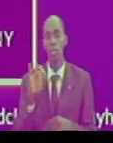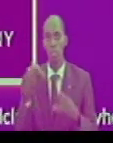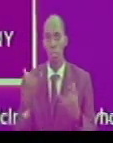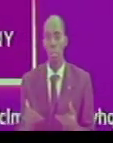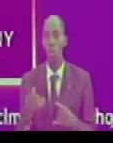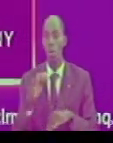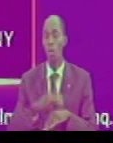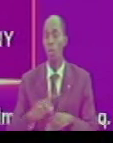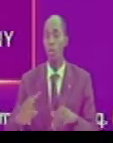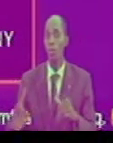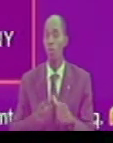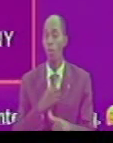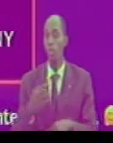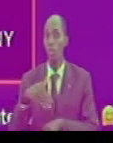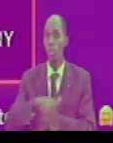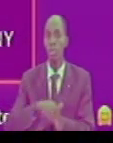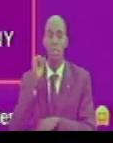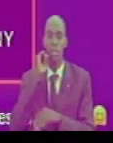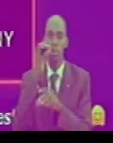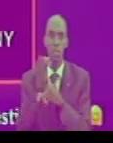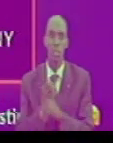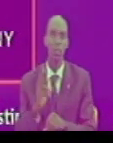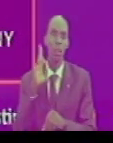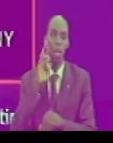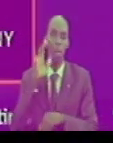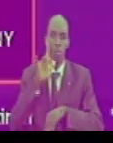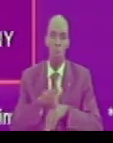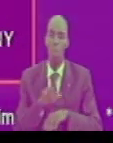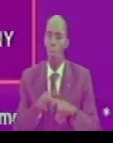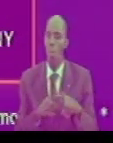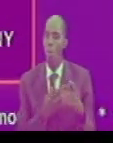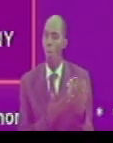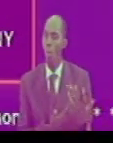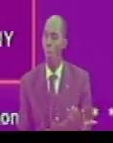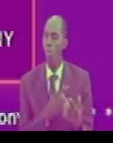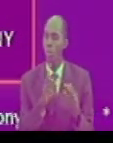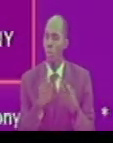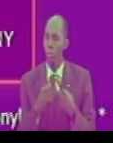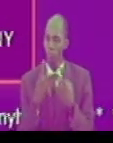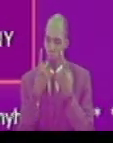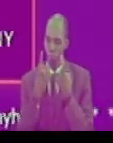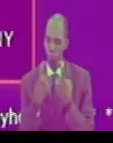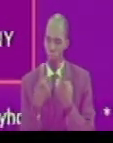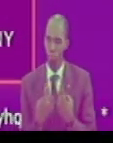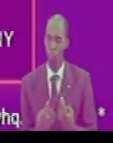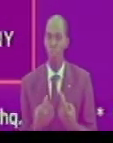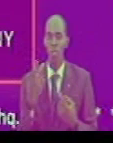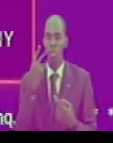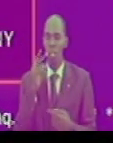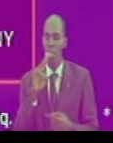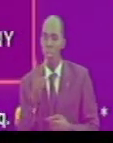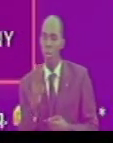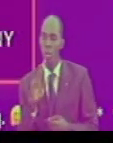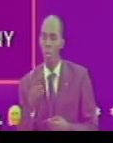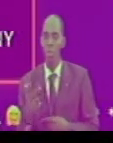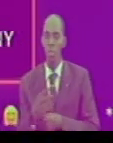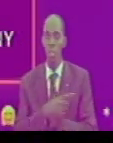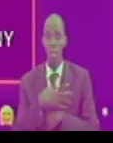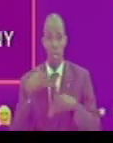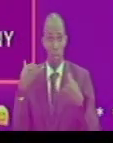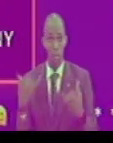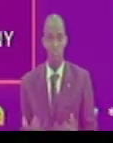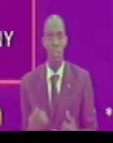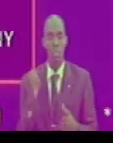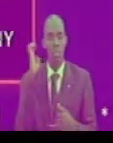the second and third day. And today, she's sending in a testimony that she is healed. She can now sleep